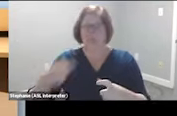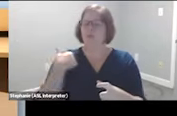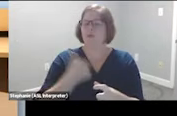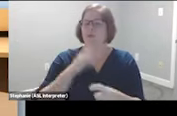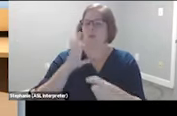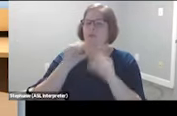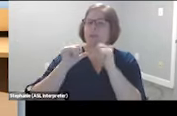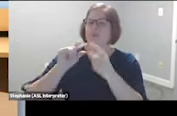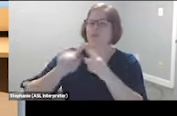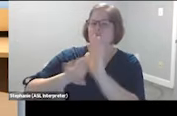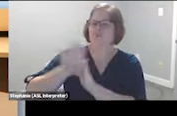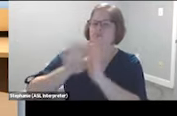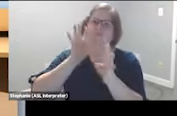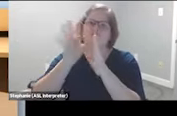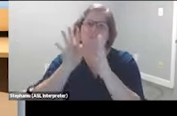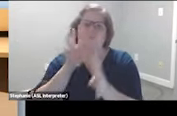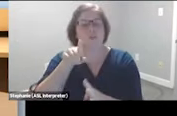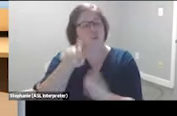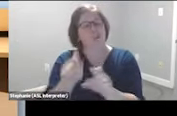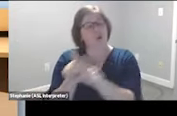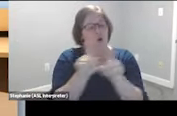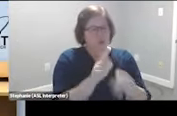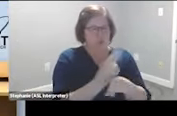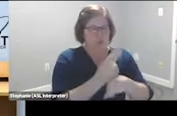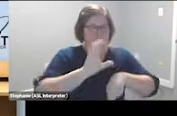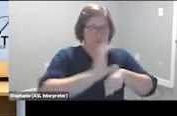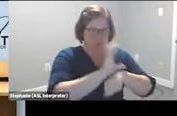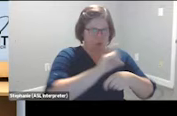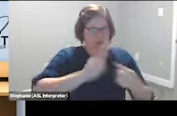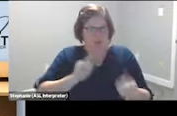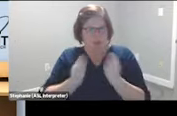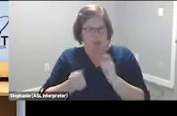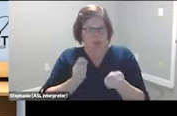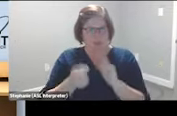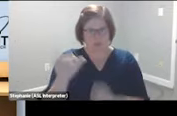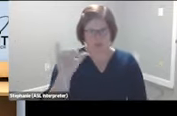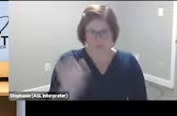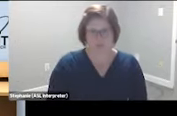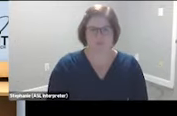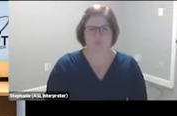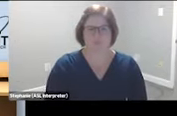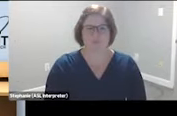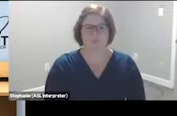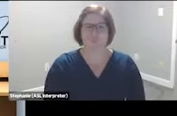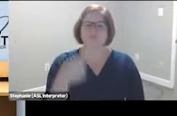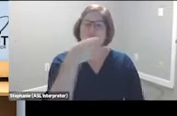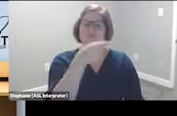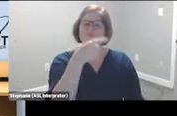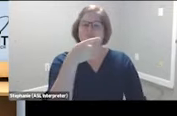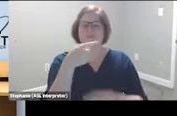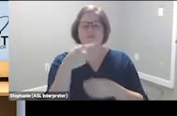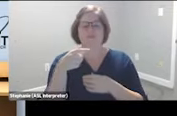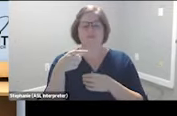on a computing platform rather than on the graffiti. The next example shows a picture. Again, most of these